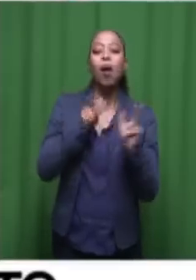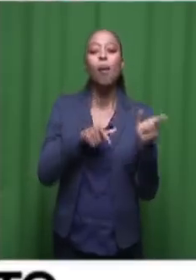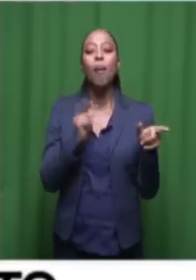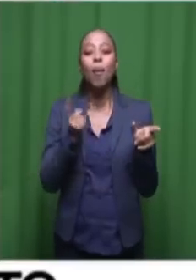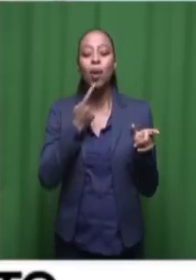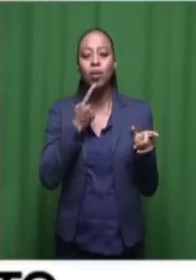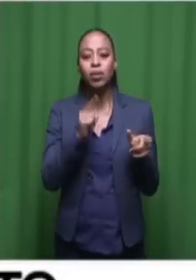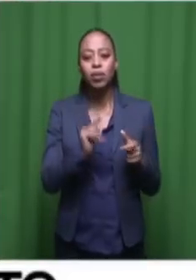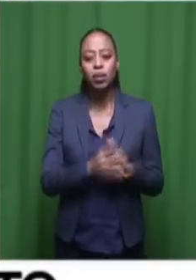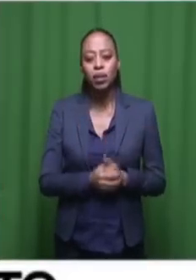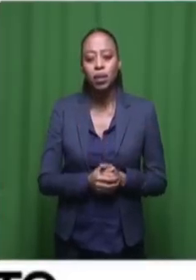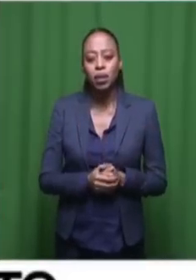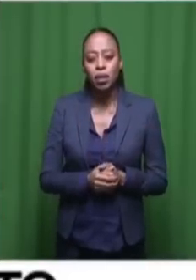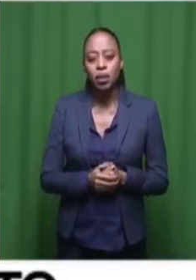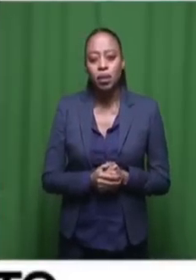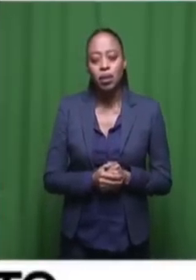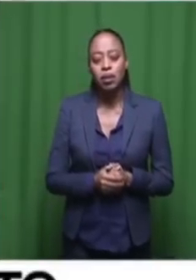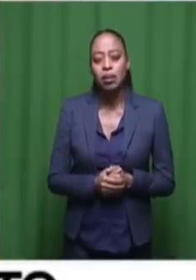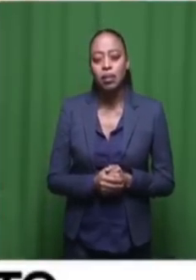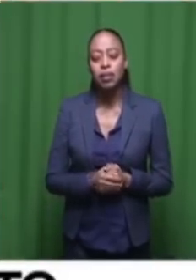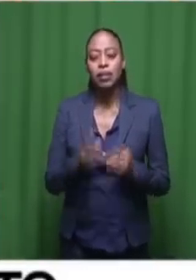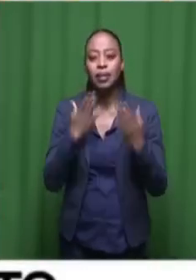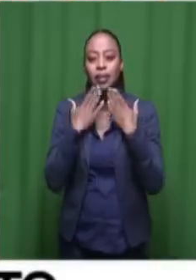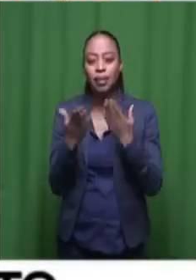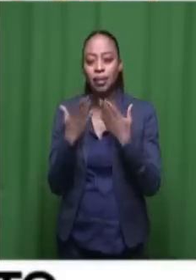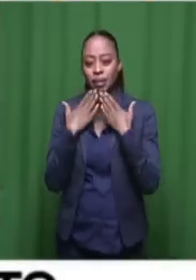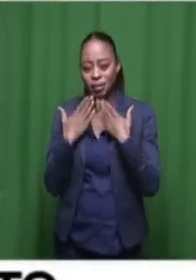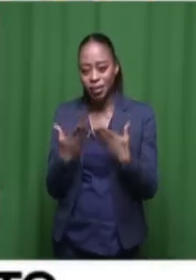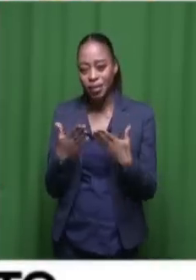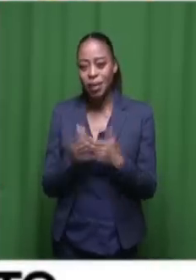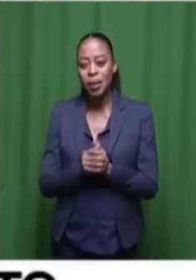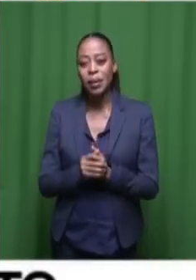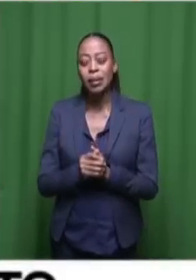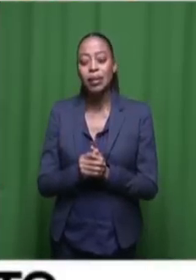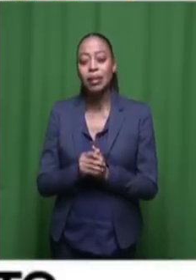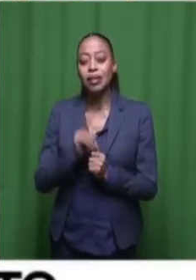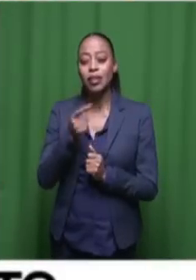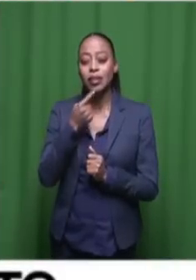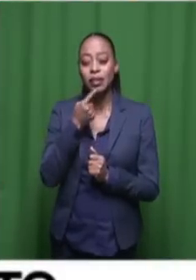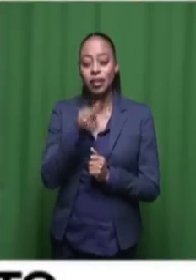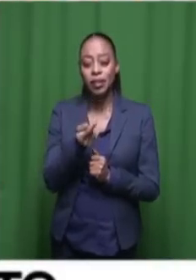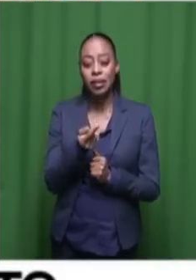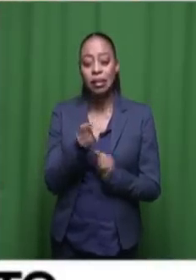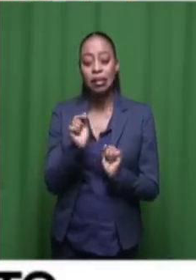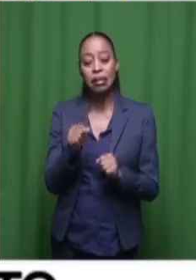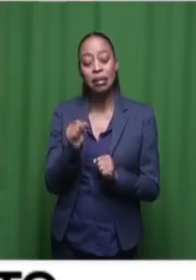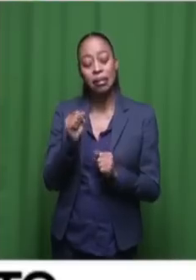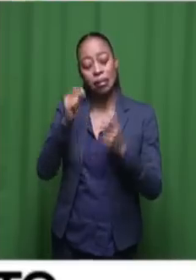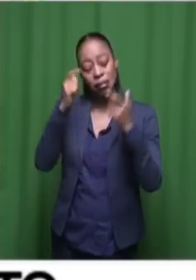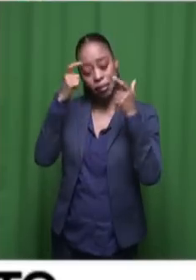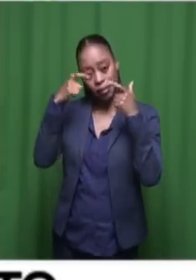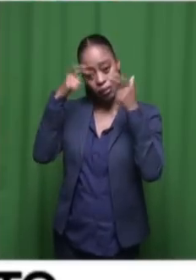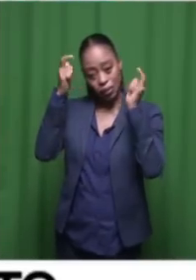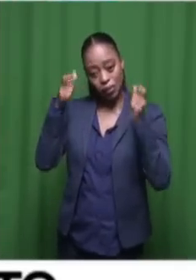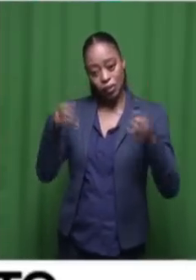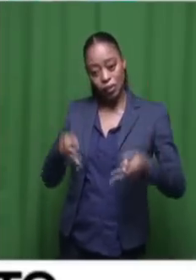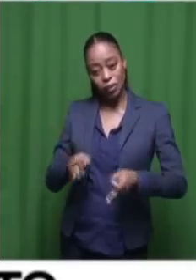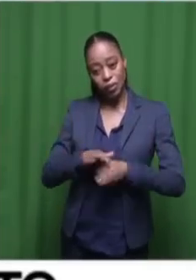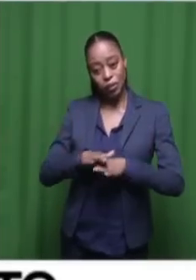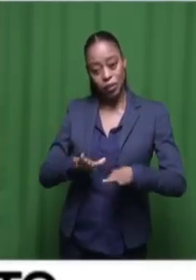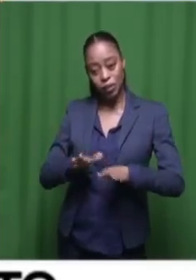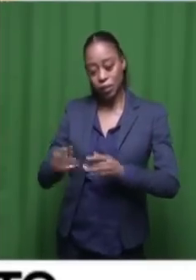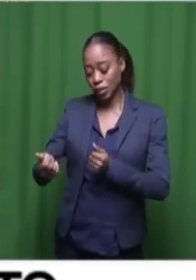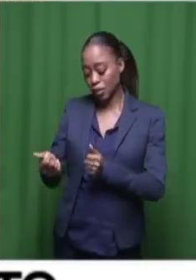saying. Stembiso? Thank you so much, Peter. Of course, as you mentioned that, of course, the Queen Elizabeth will be buried next to her